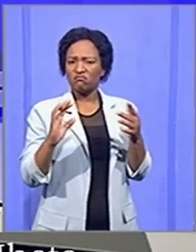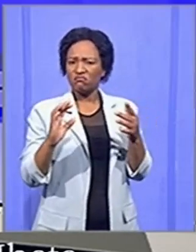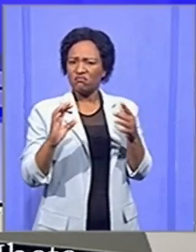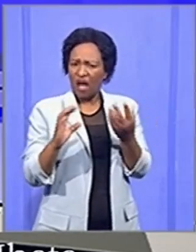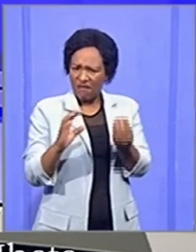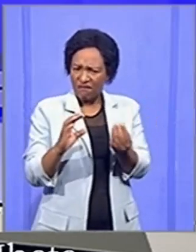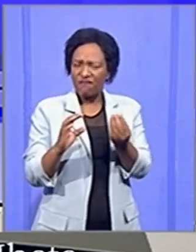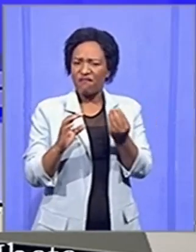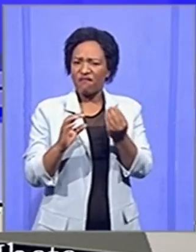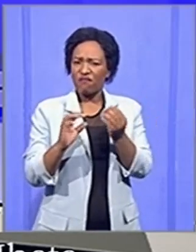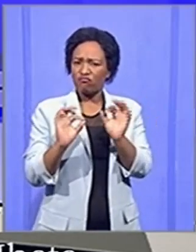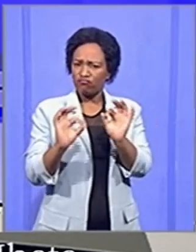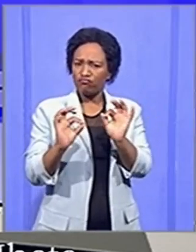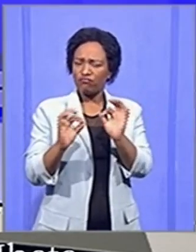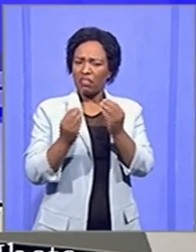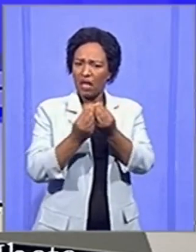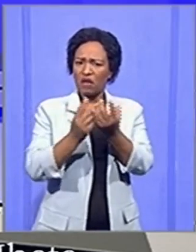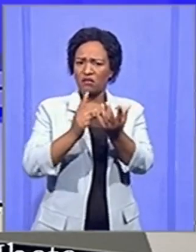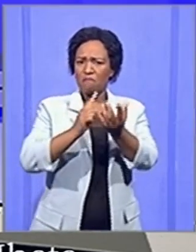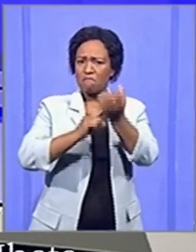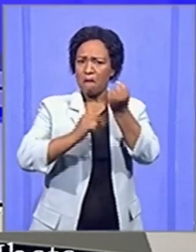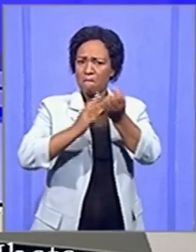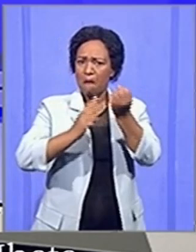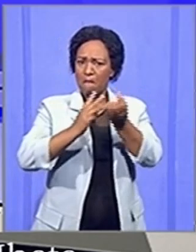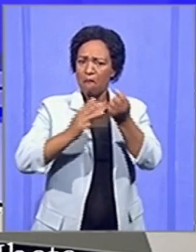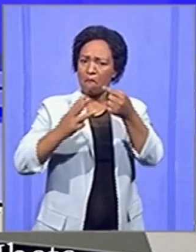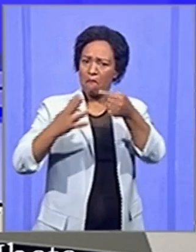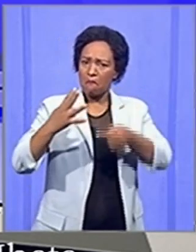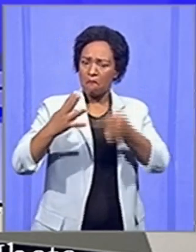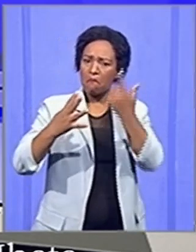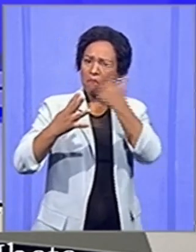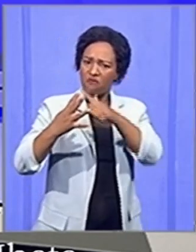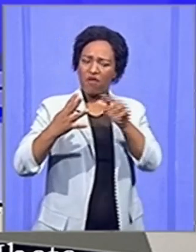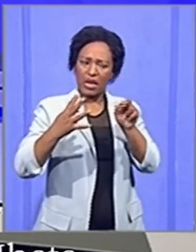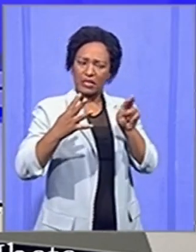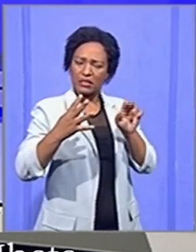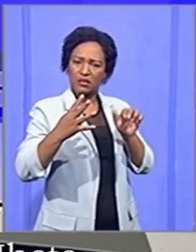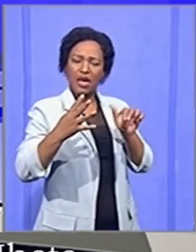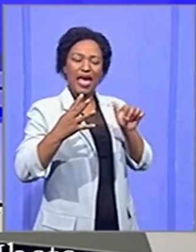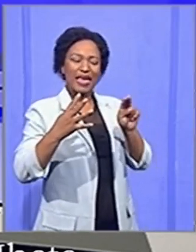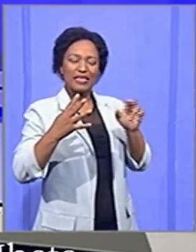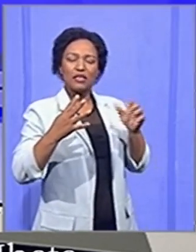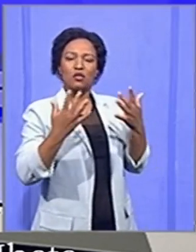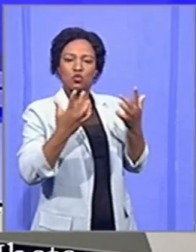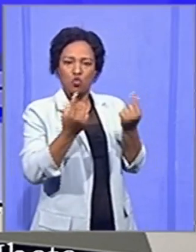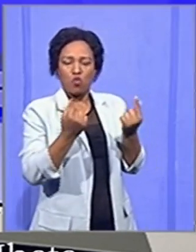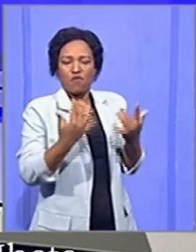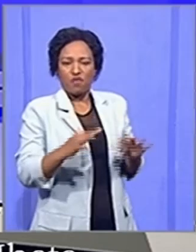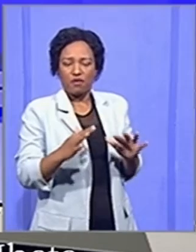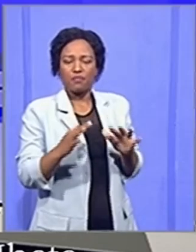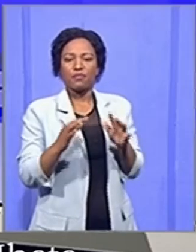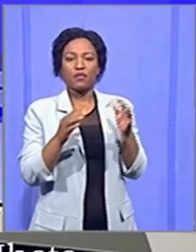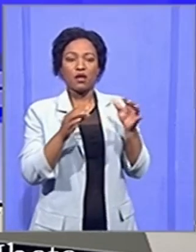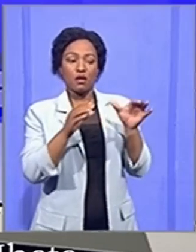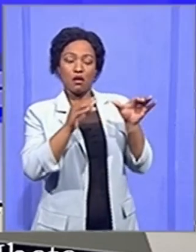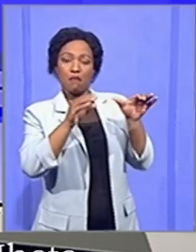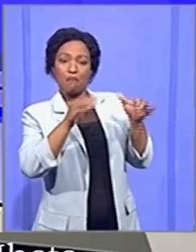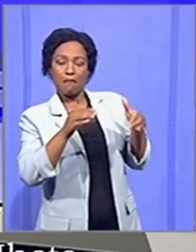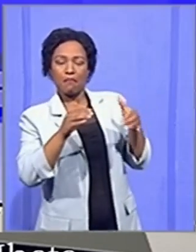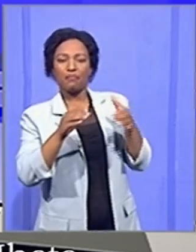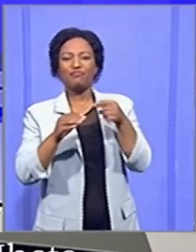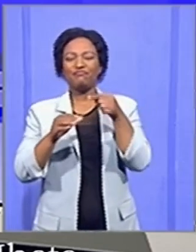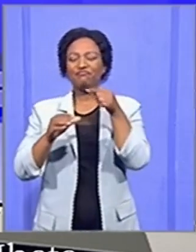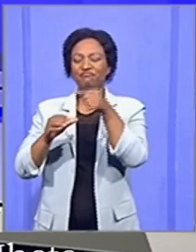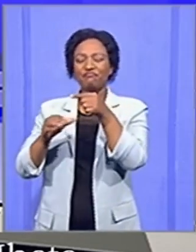tse dintle di le dintsi tseo di dirilweng ke ANC. Gape o kgadile lekoko le le fetsang go tlhamielwa